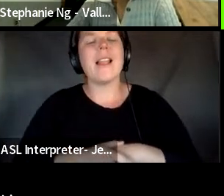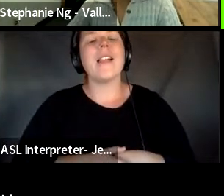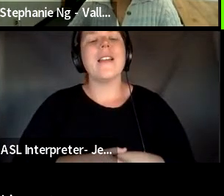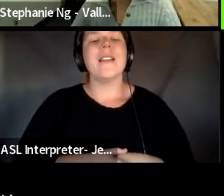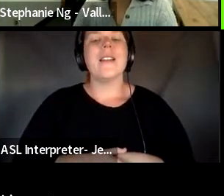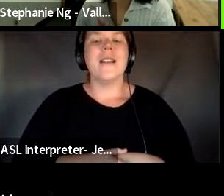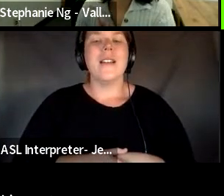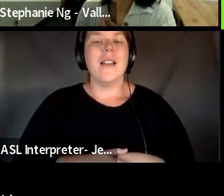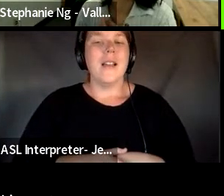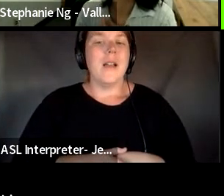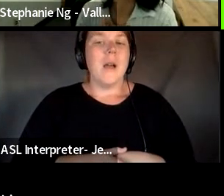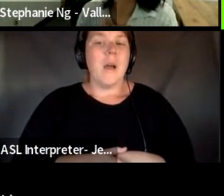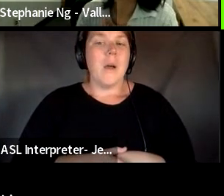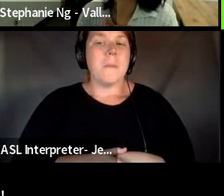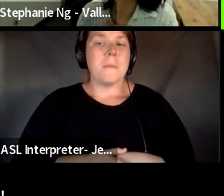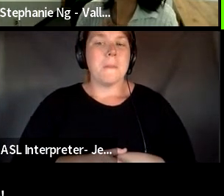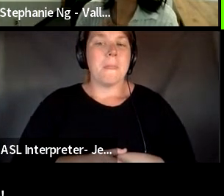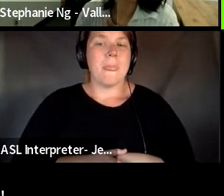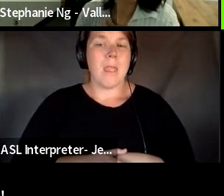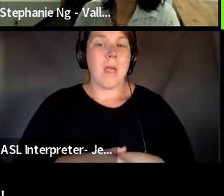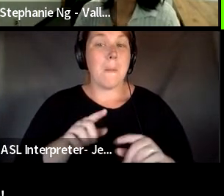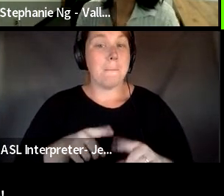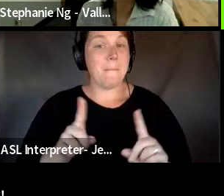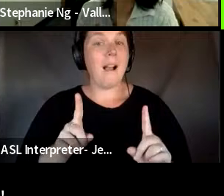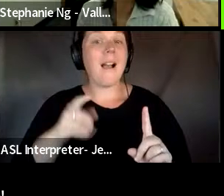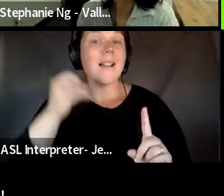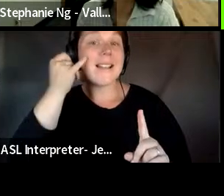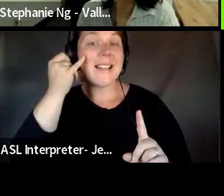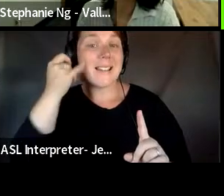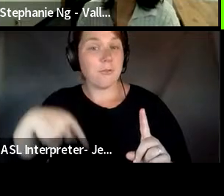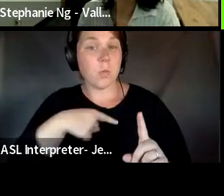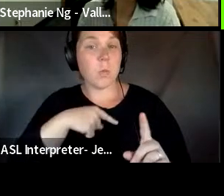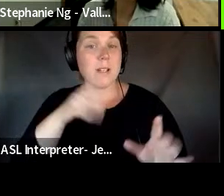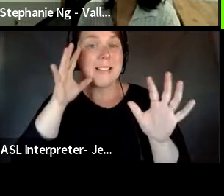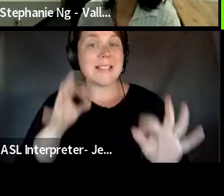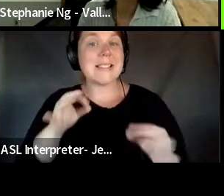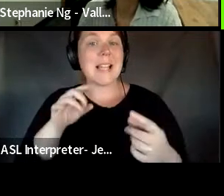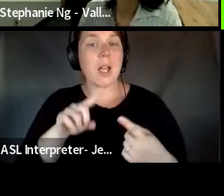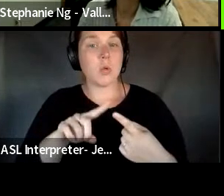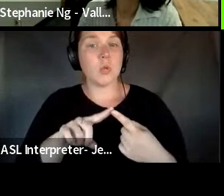If we decide to move the